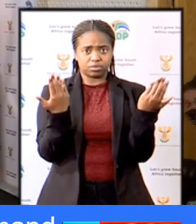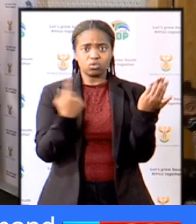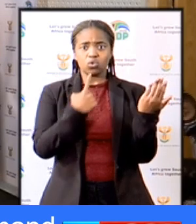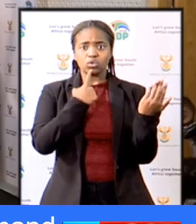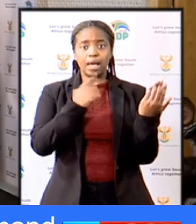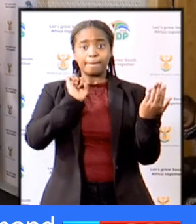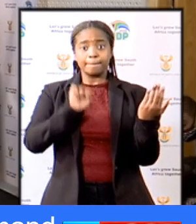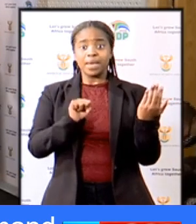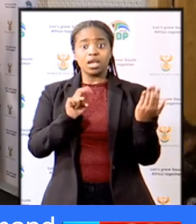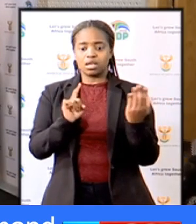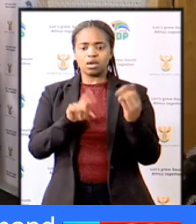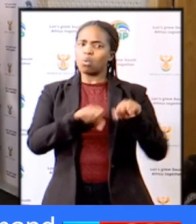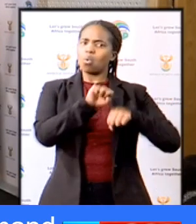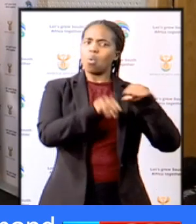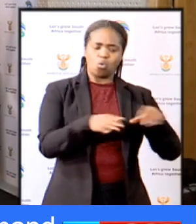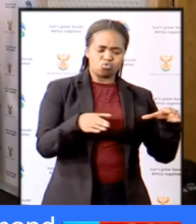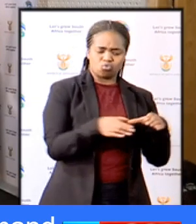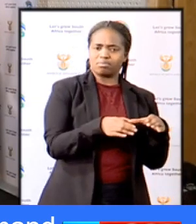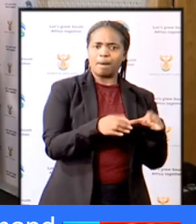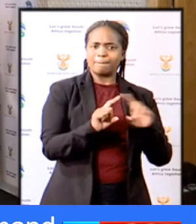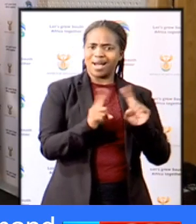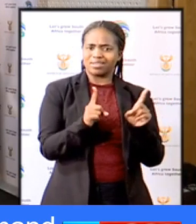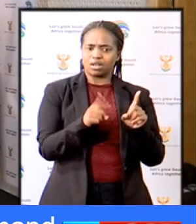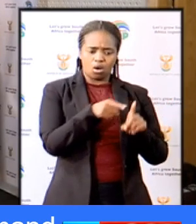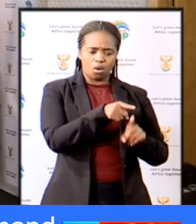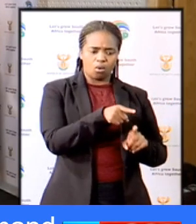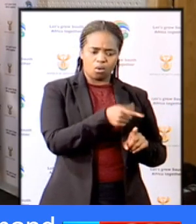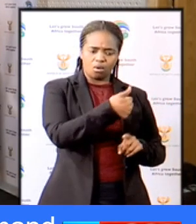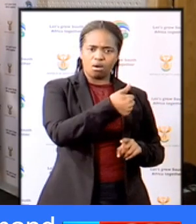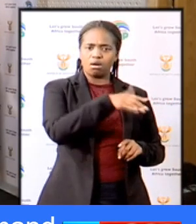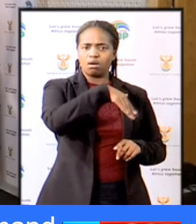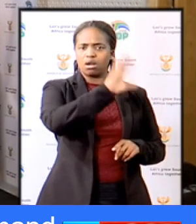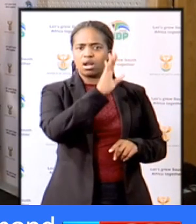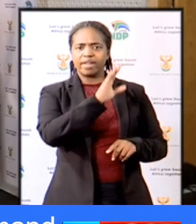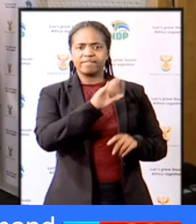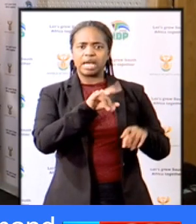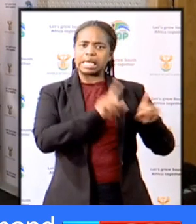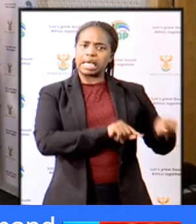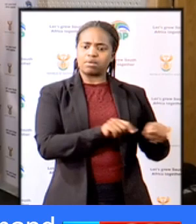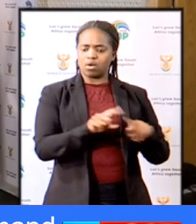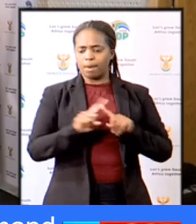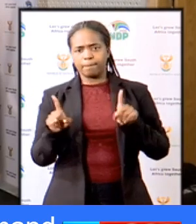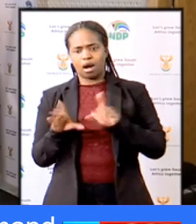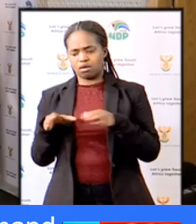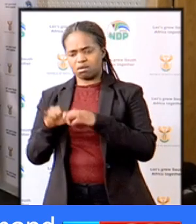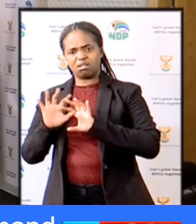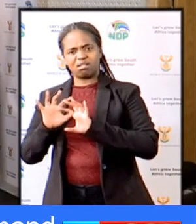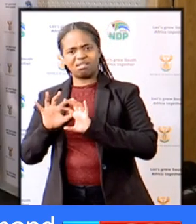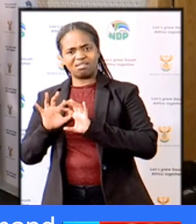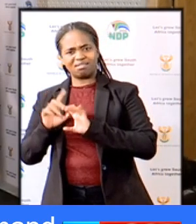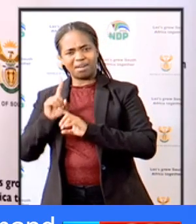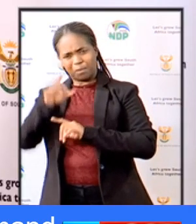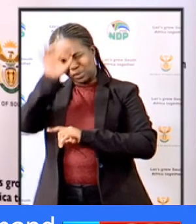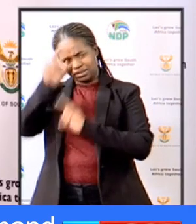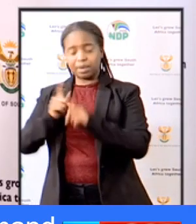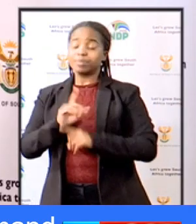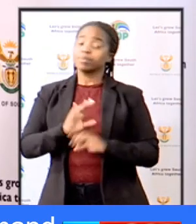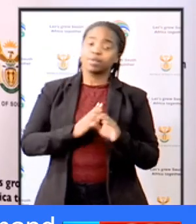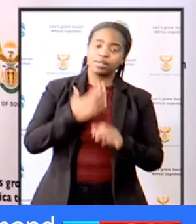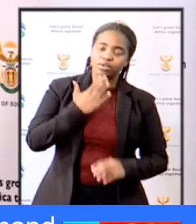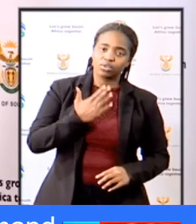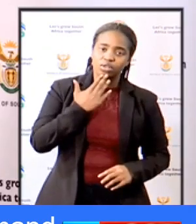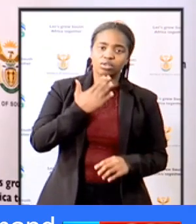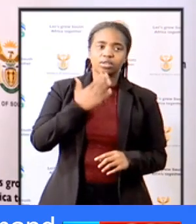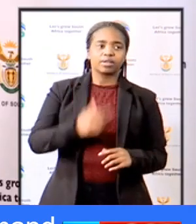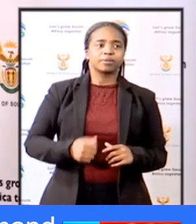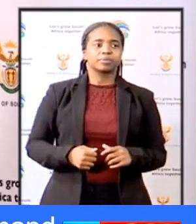I'm saying you must not cycle in groups or whatever, but fairness when it comes to enforcing the rules. Thank you, ma'am. Thank